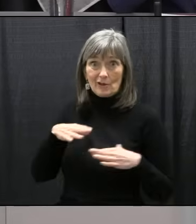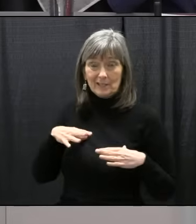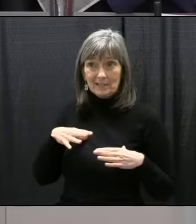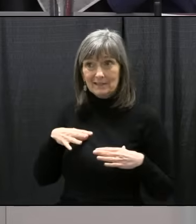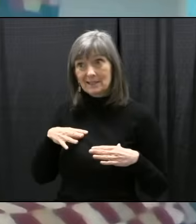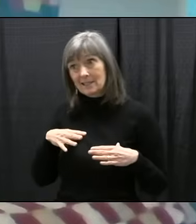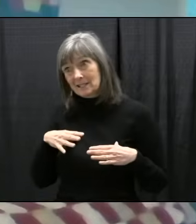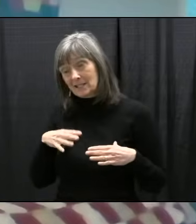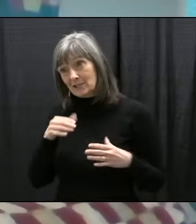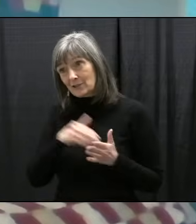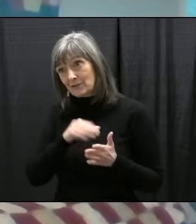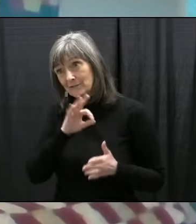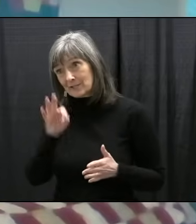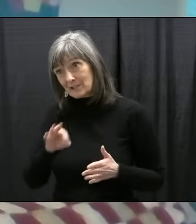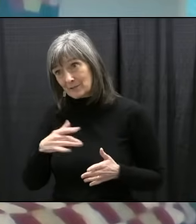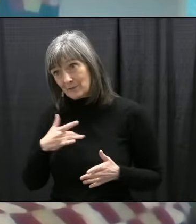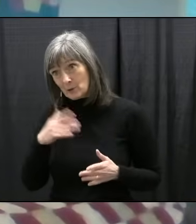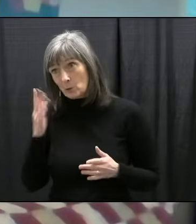the Christmas break?